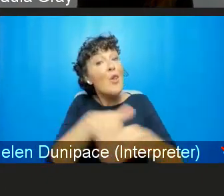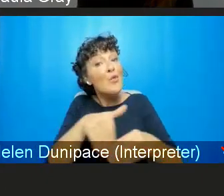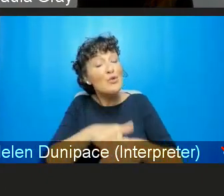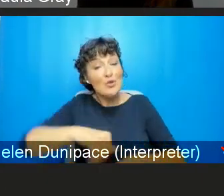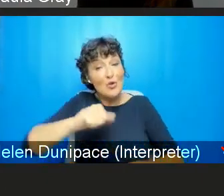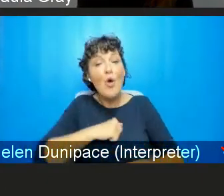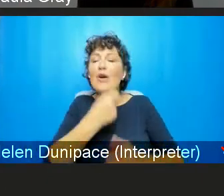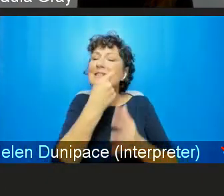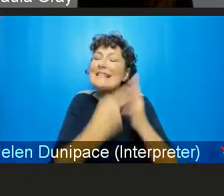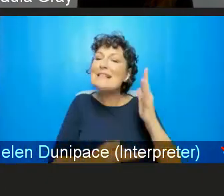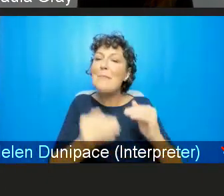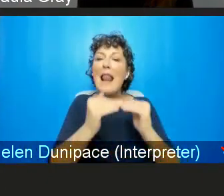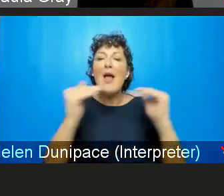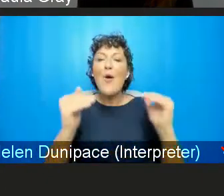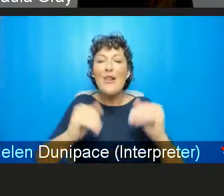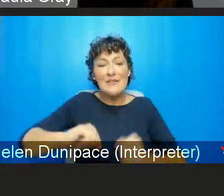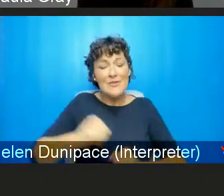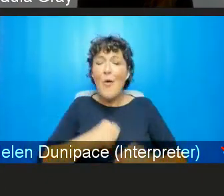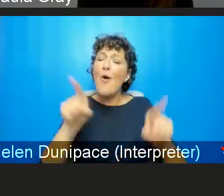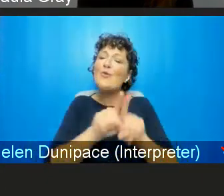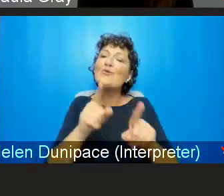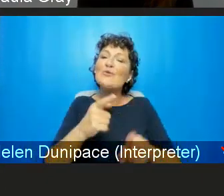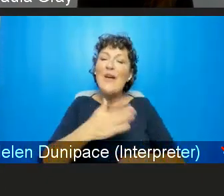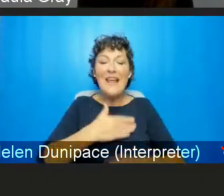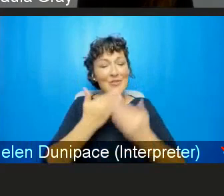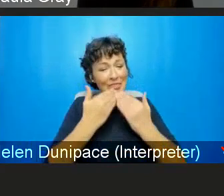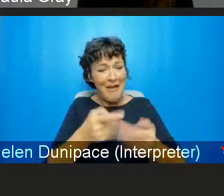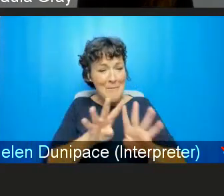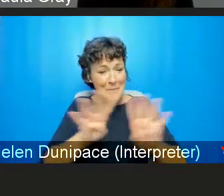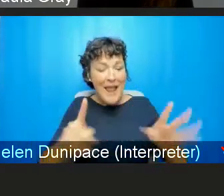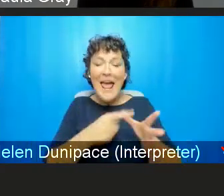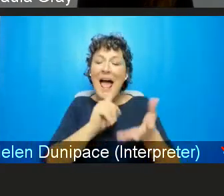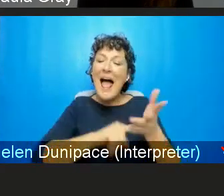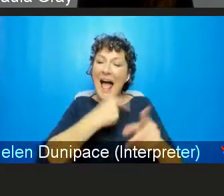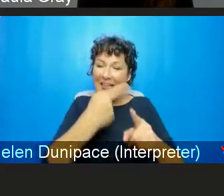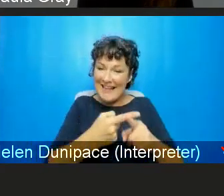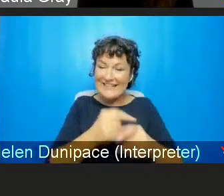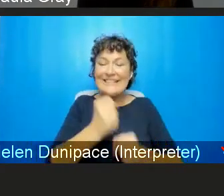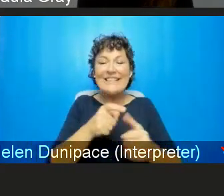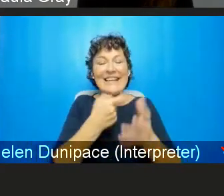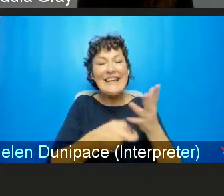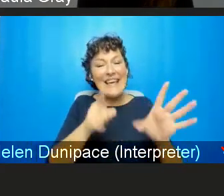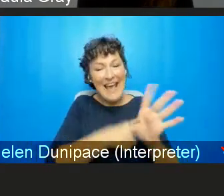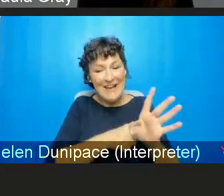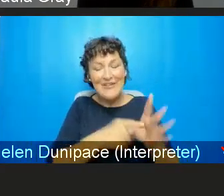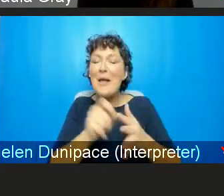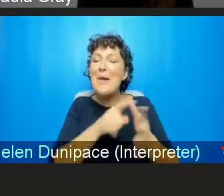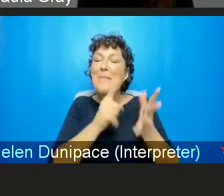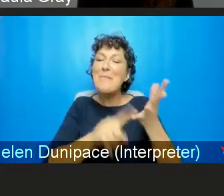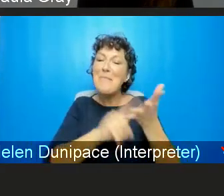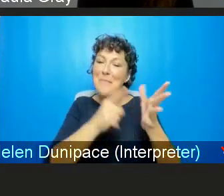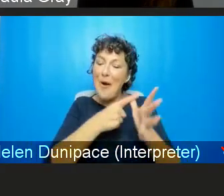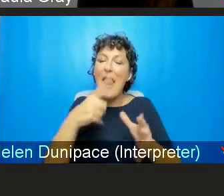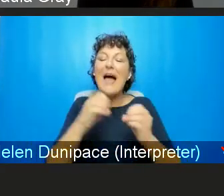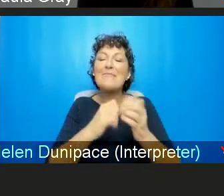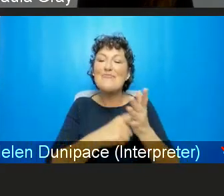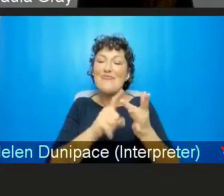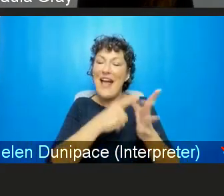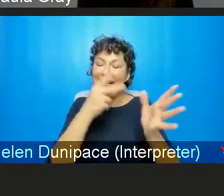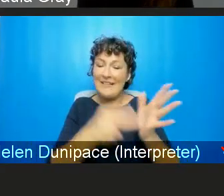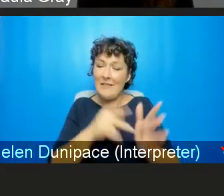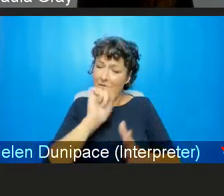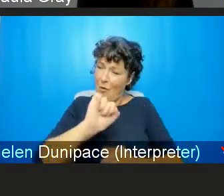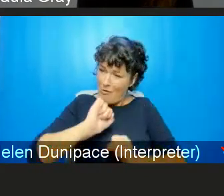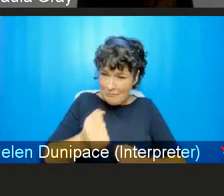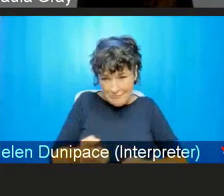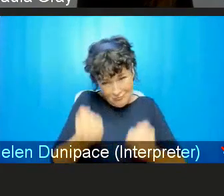Equality Scotland. I'd also like to thank our panel, Alex Wilson, Gary McLean, Paula Gray and Brian Scott, for giving up their